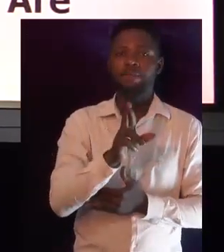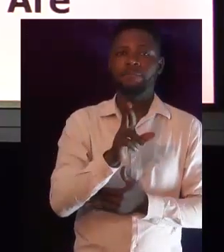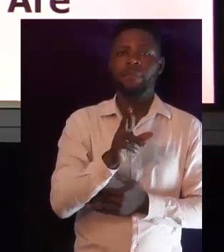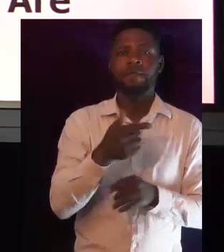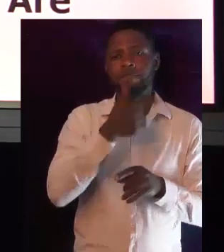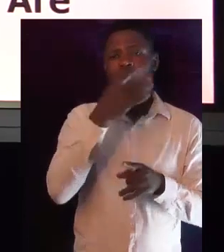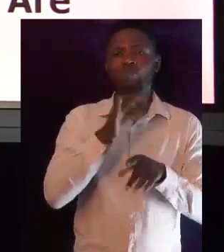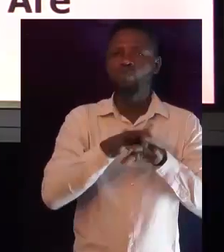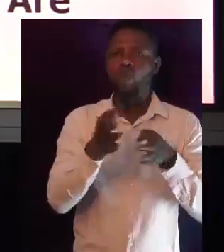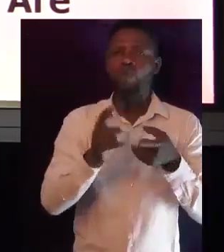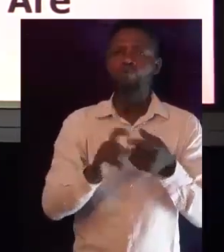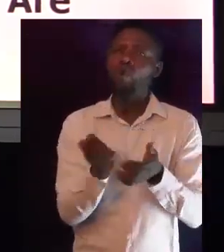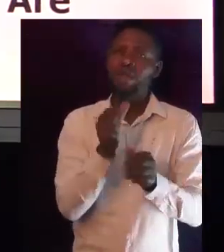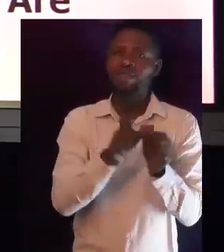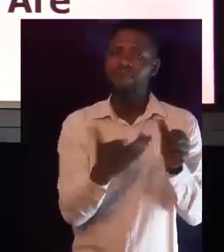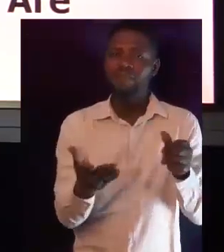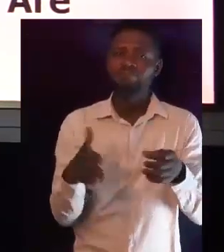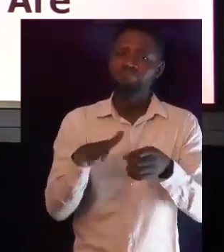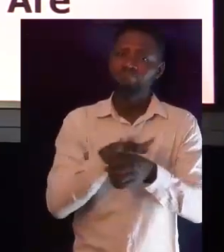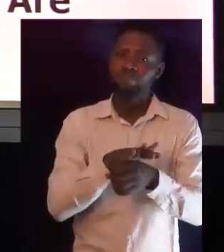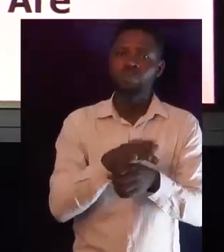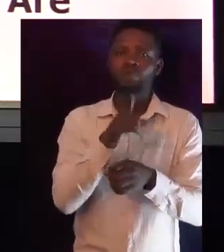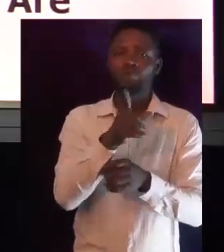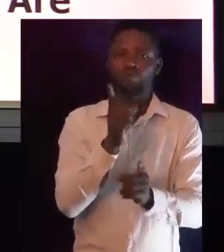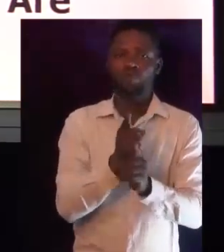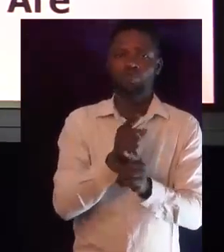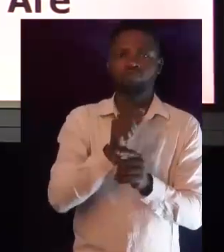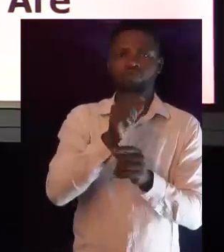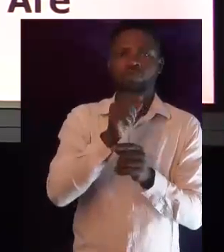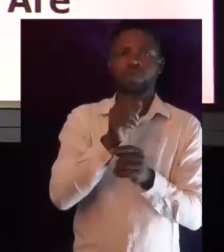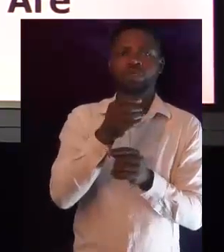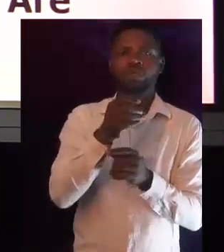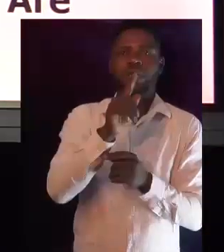are. But because we don't want to write everything in full, we have